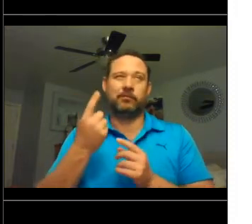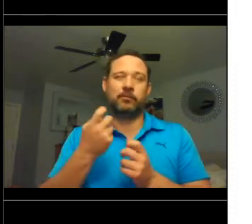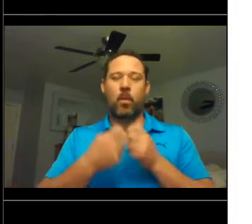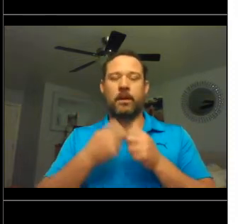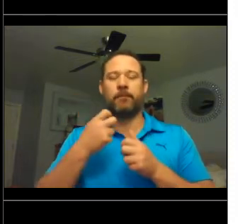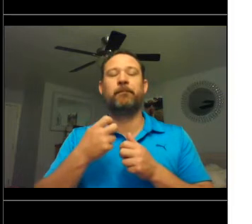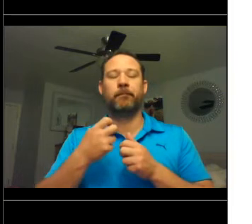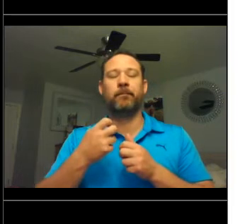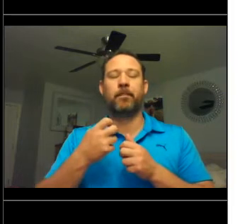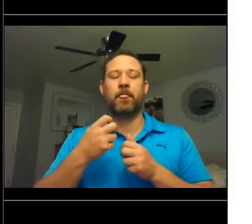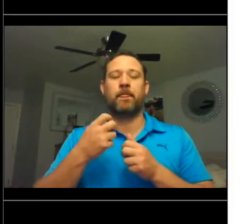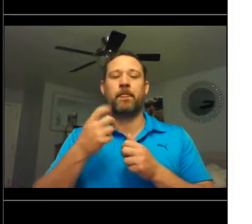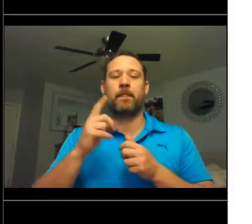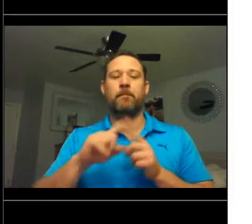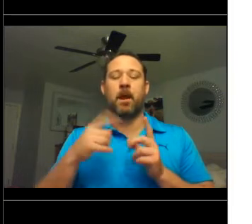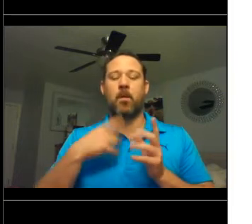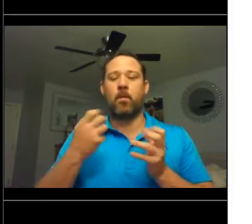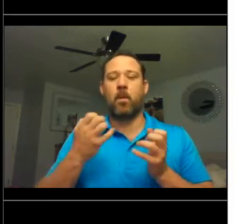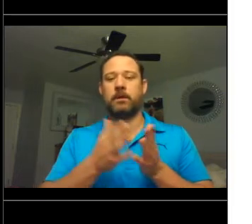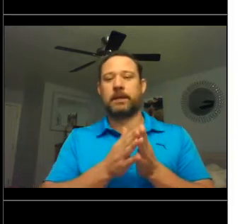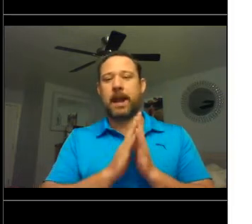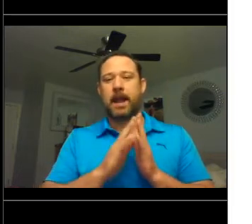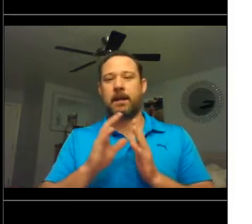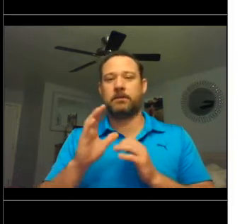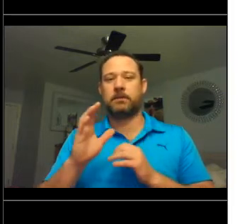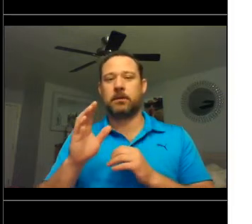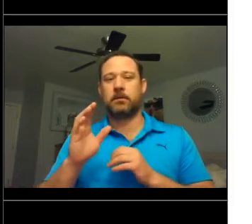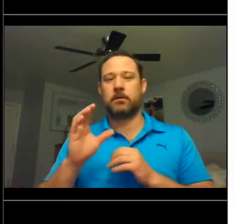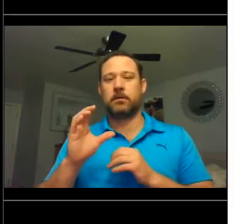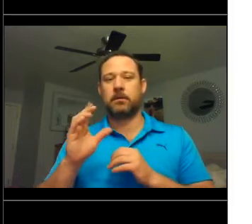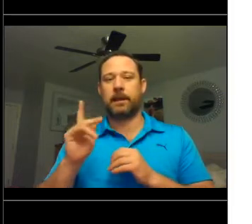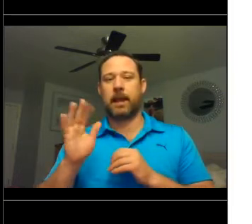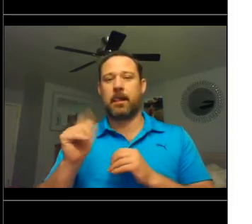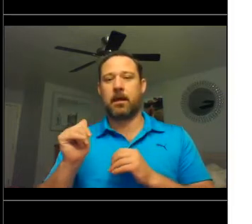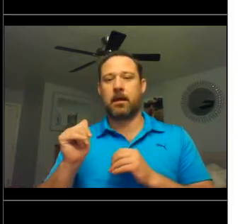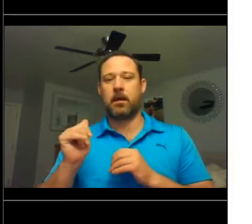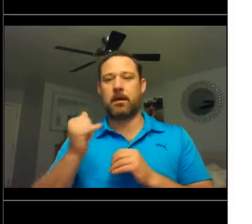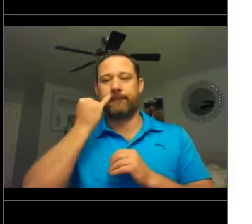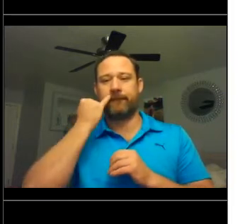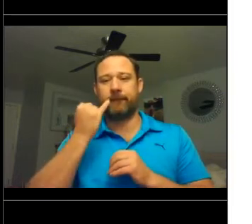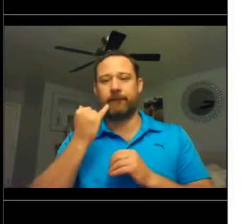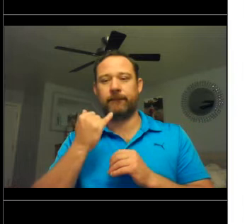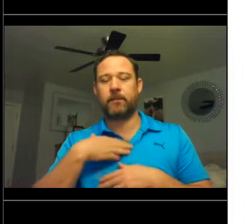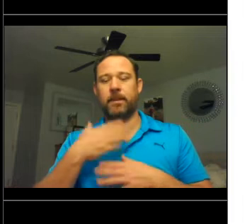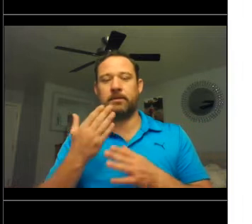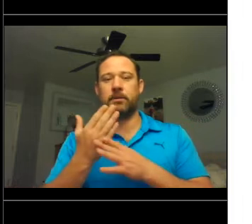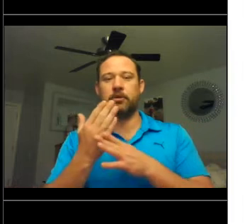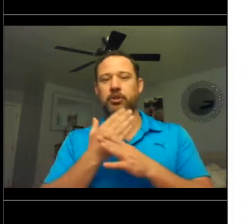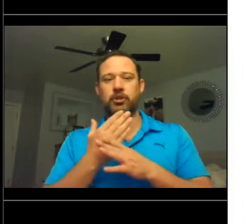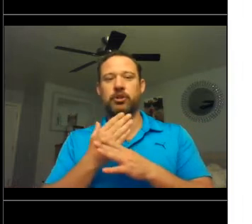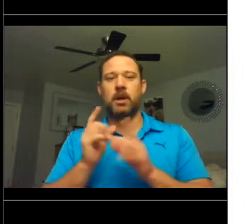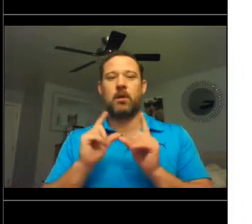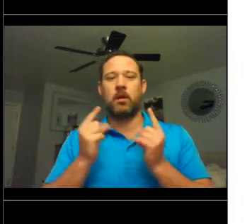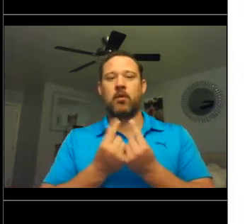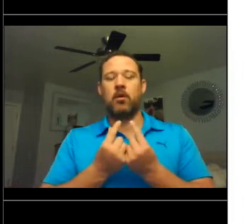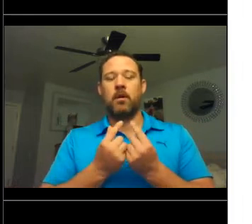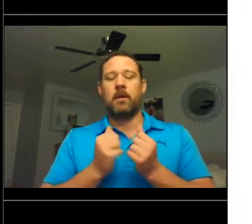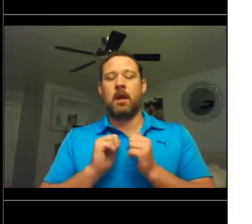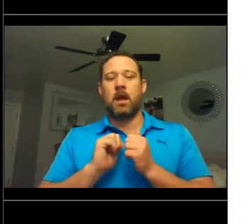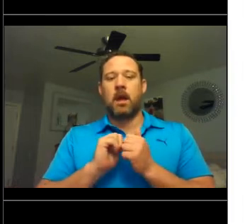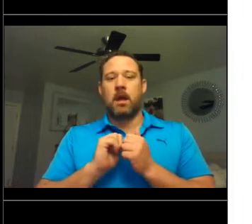but I wanted to ask Kayla if you would please share with the group on how